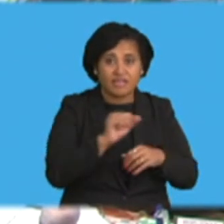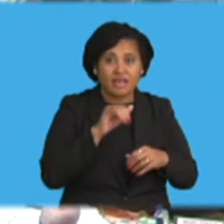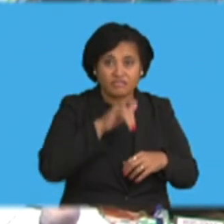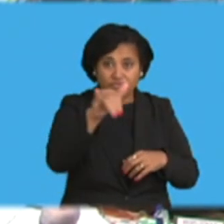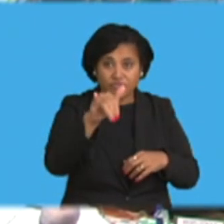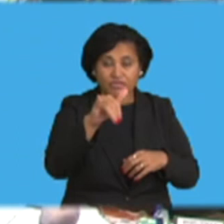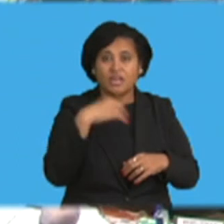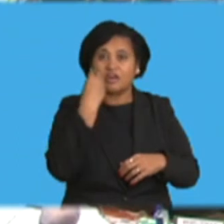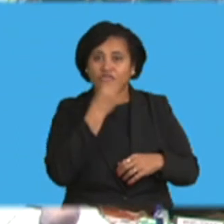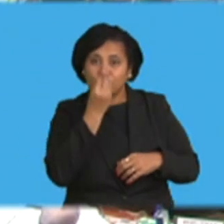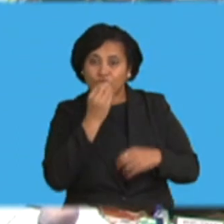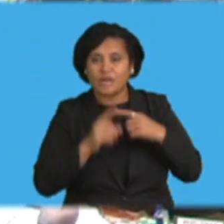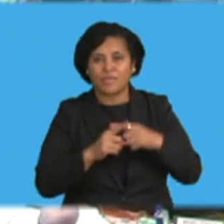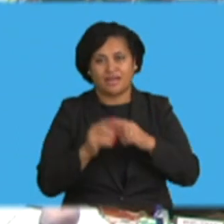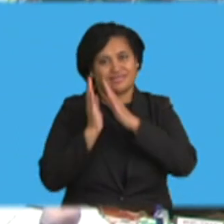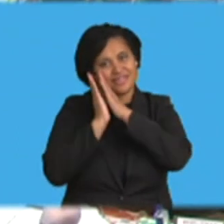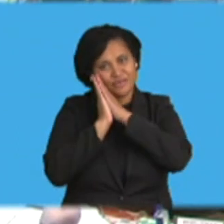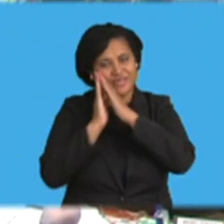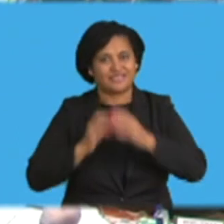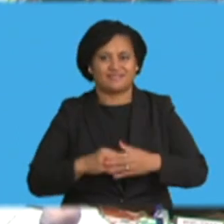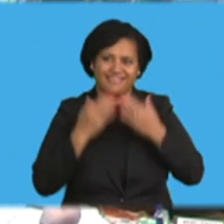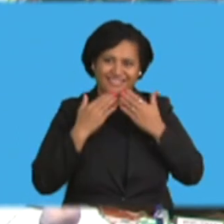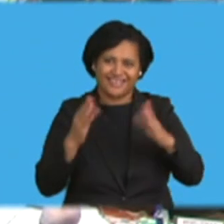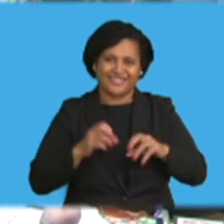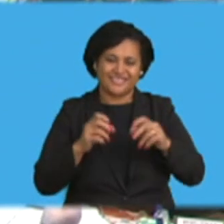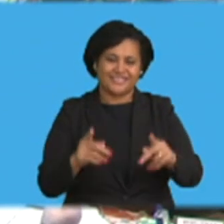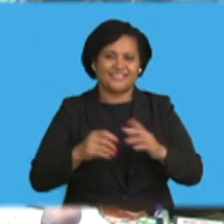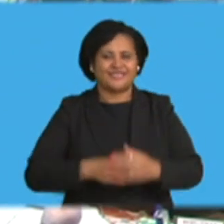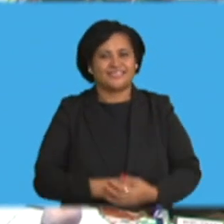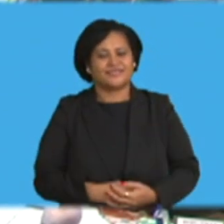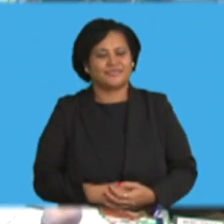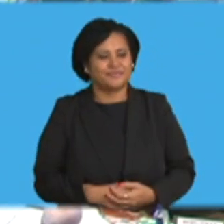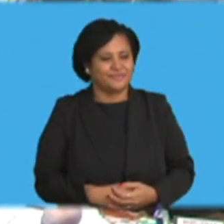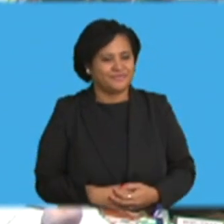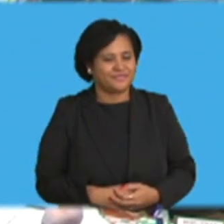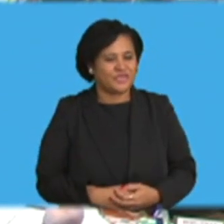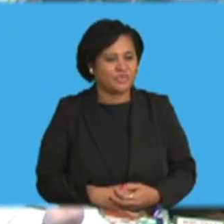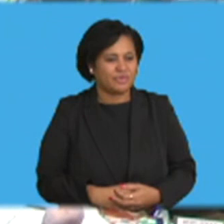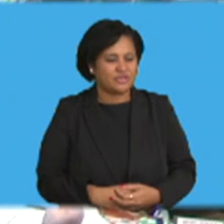accommodation. Thank you for the opportunity, Madam Speaker. Thank you.